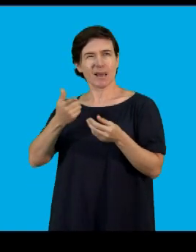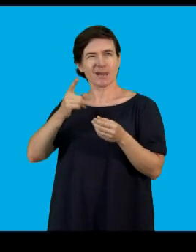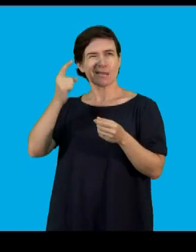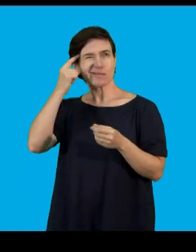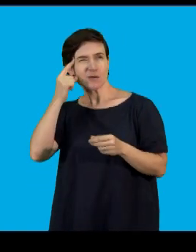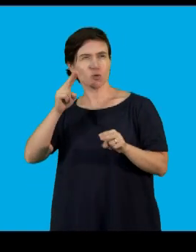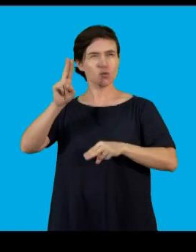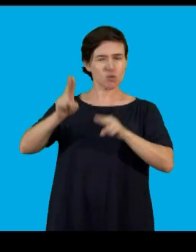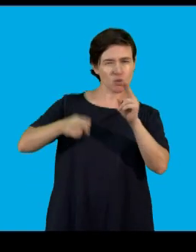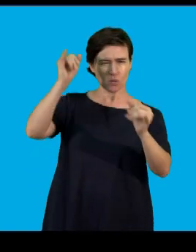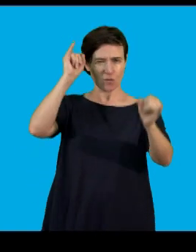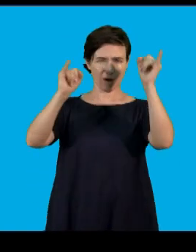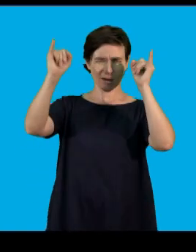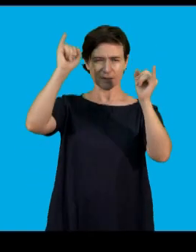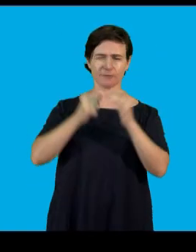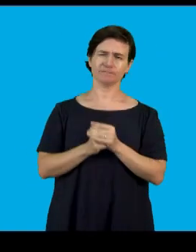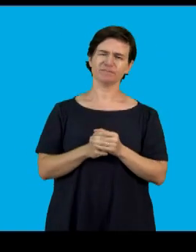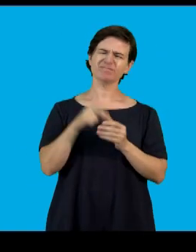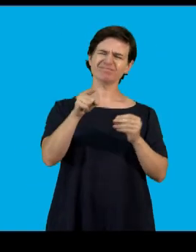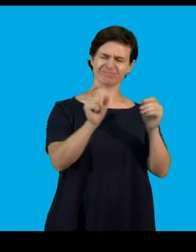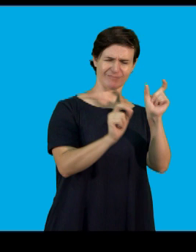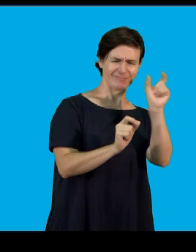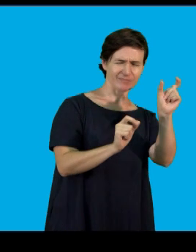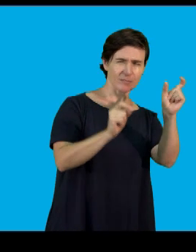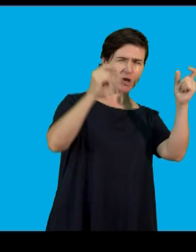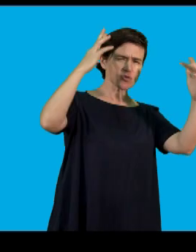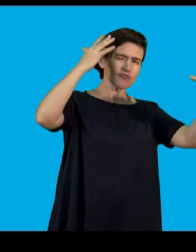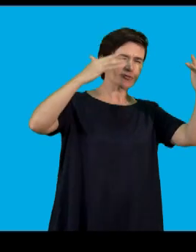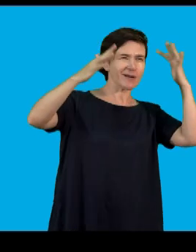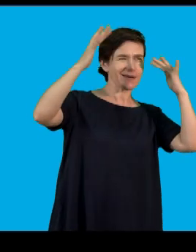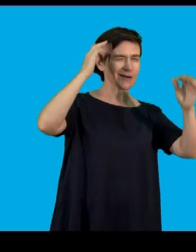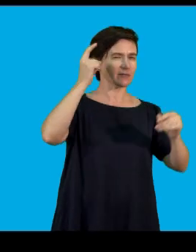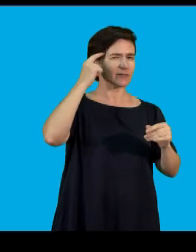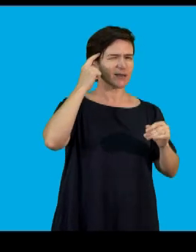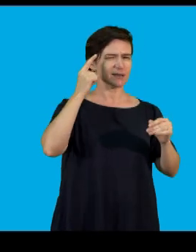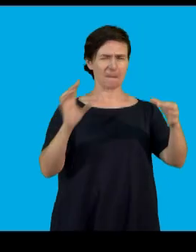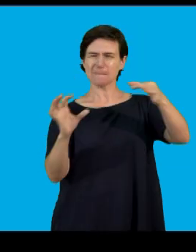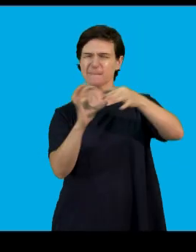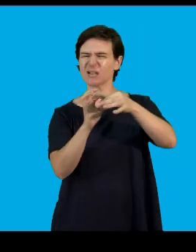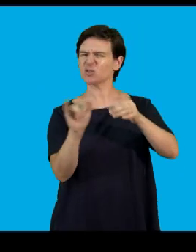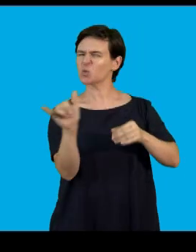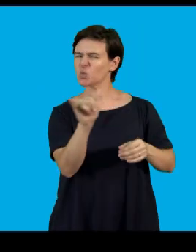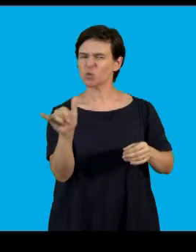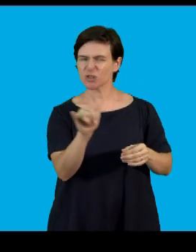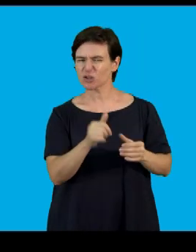generating new and useful ideas. So which one is the correct answer?